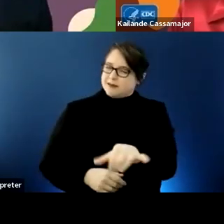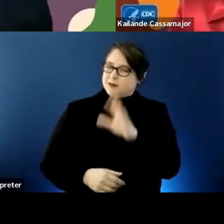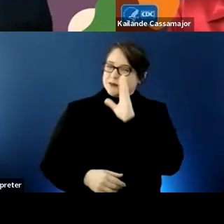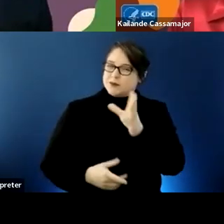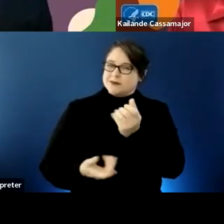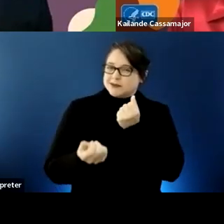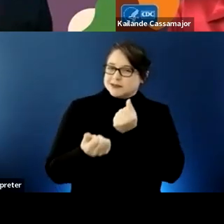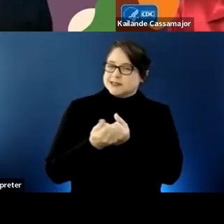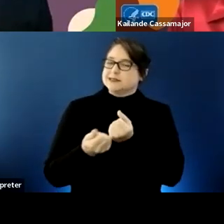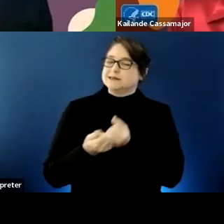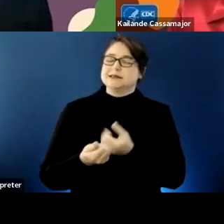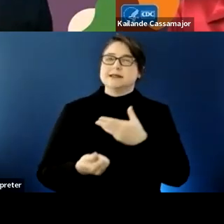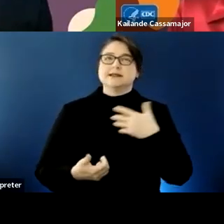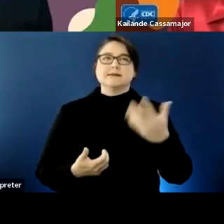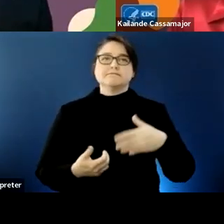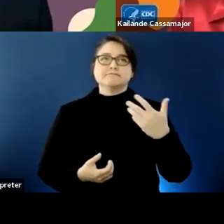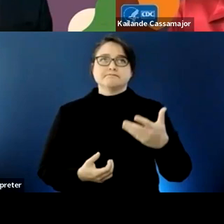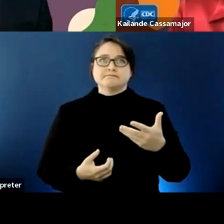in